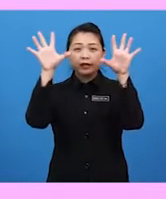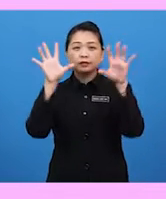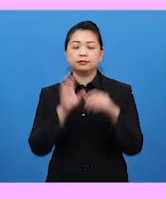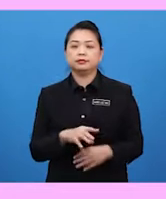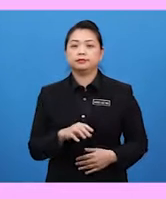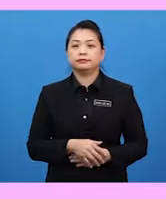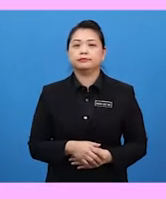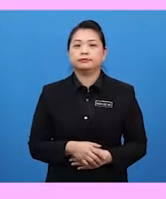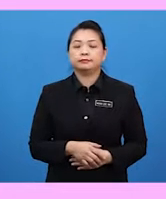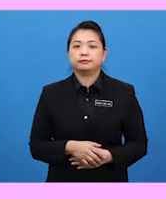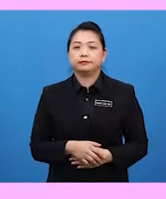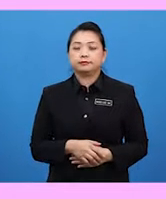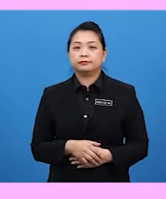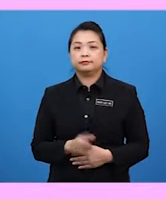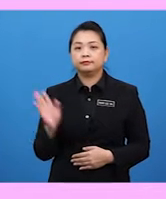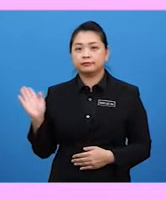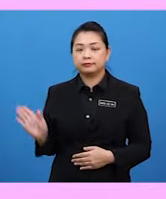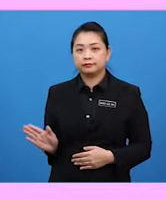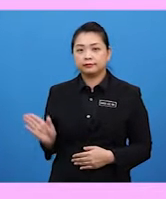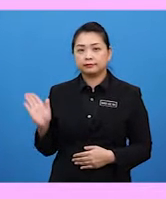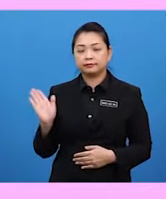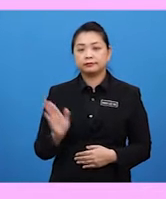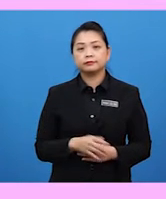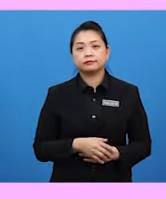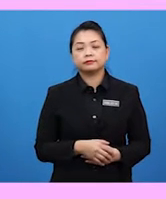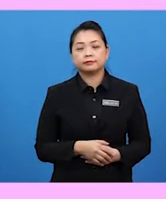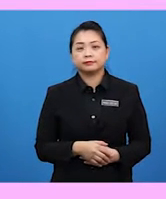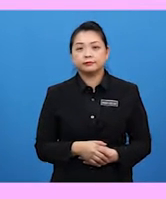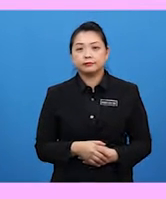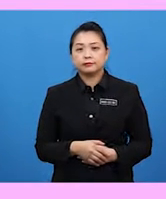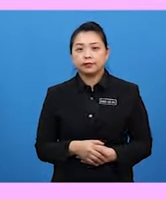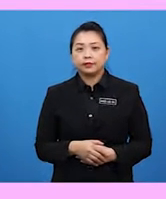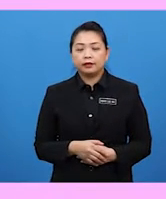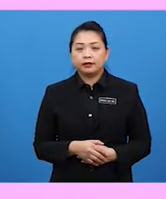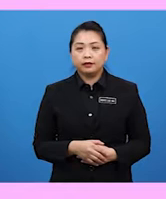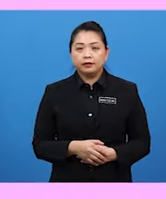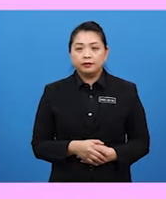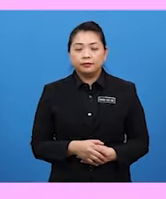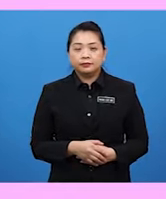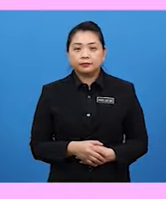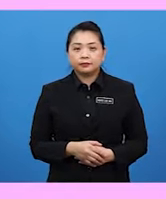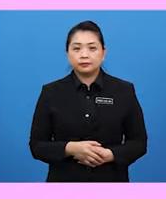or squealing, luncheon money, spend money for lunch break.